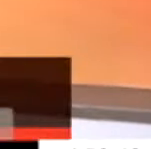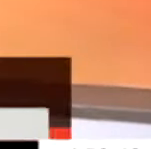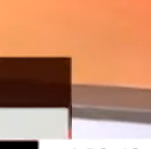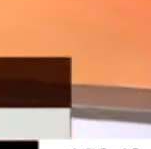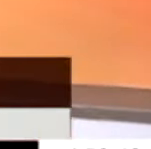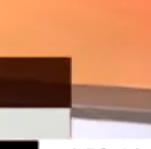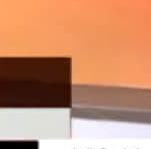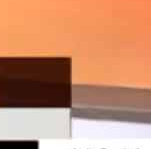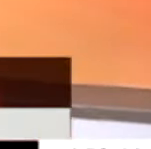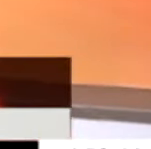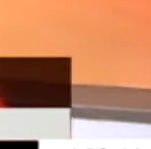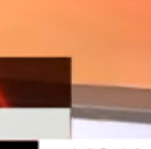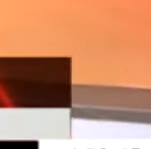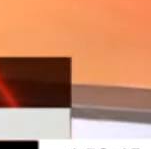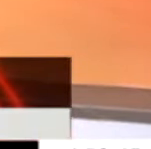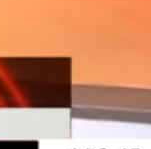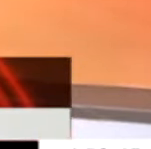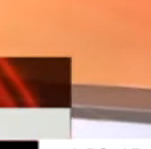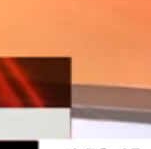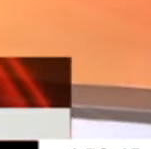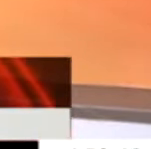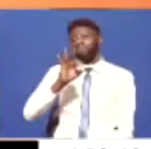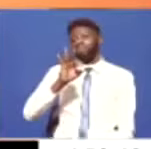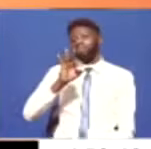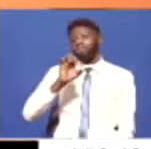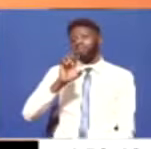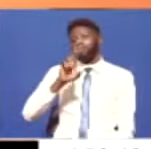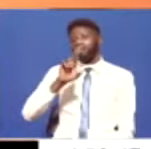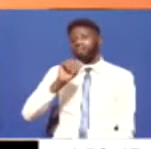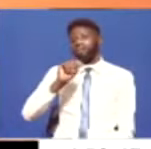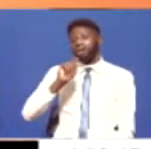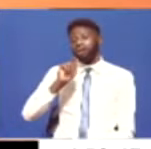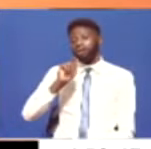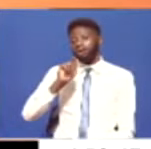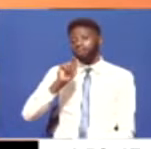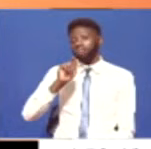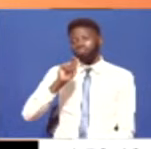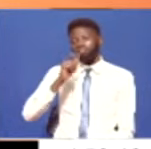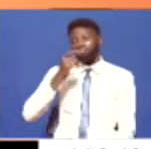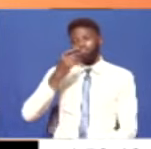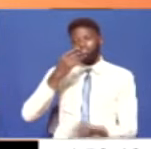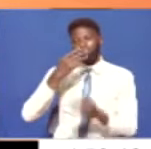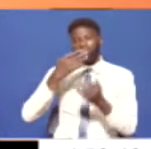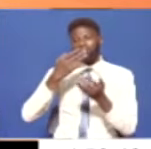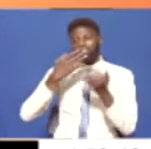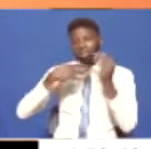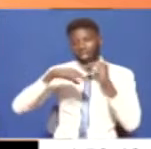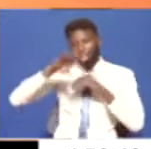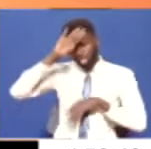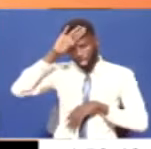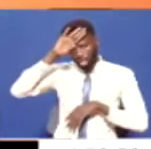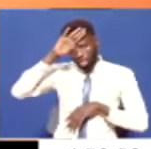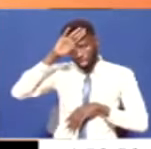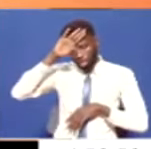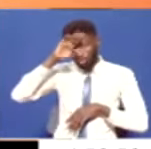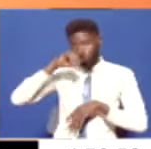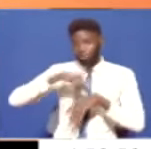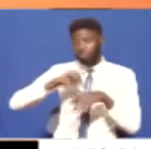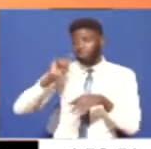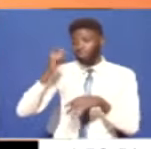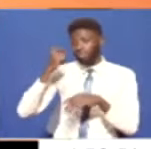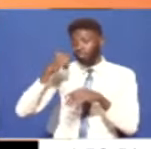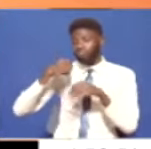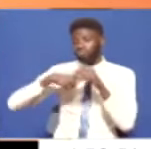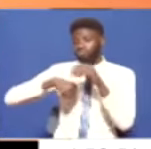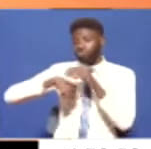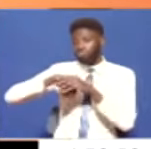Trainer Engin Firat made a disappointing debut with Harambee Stars and mathematically confirmed the end of